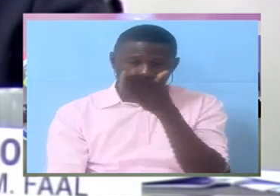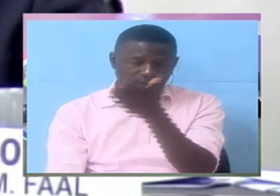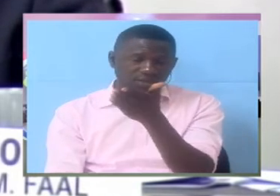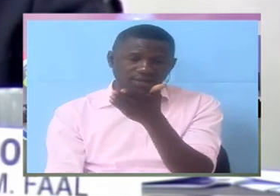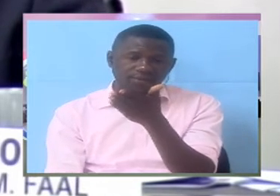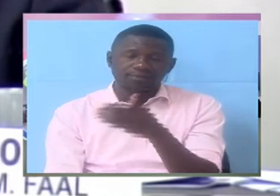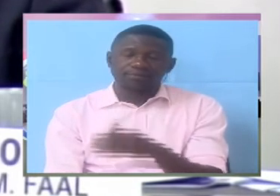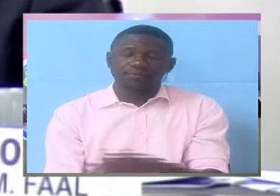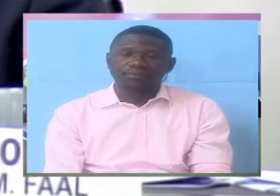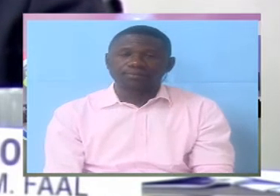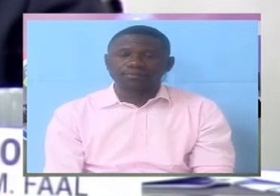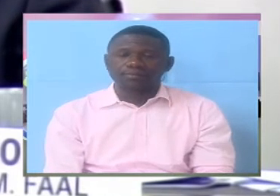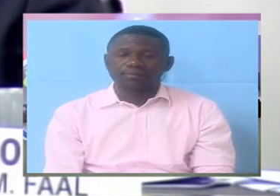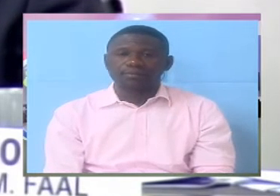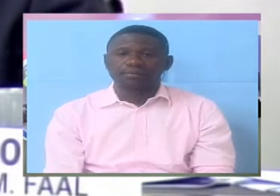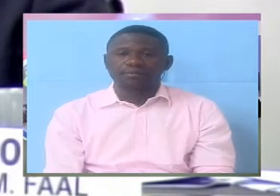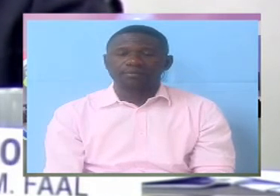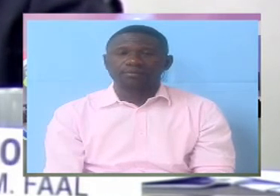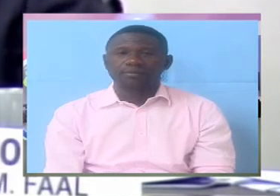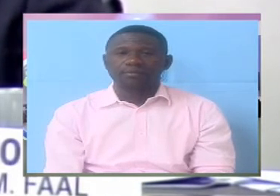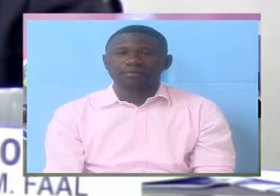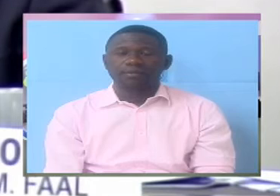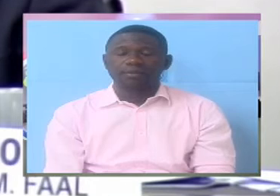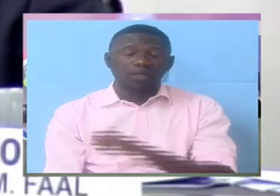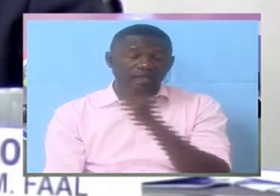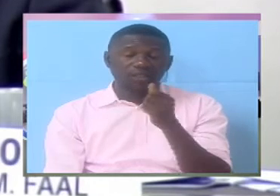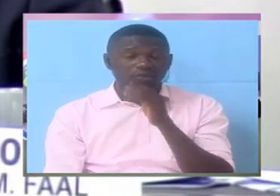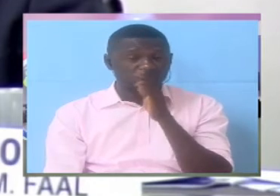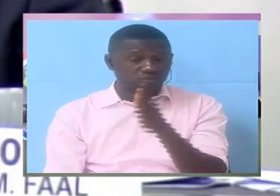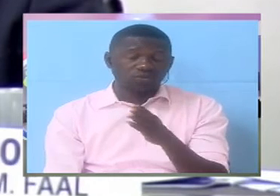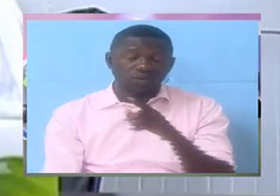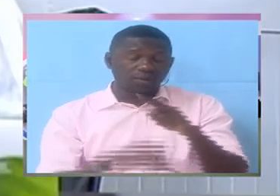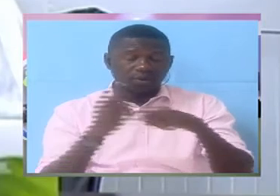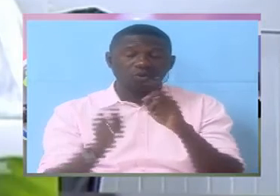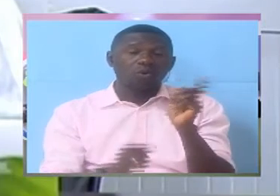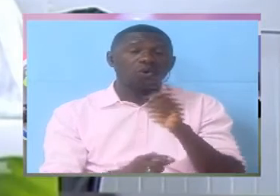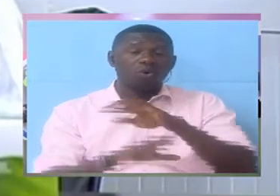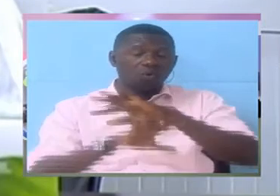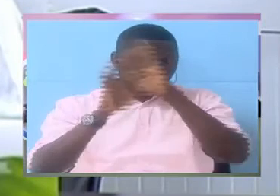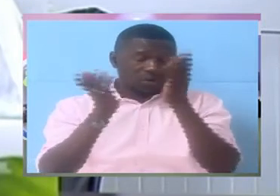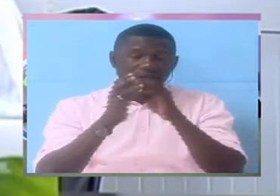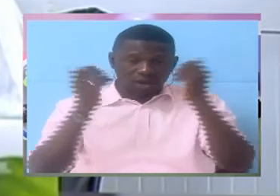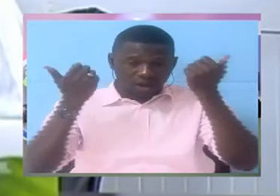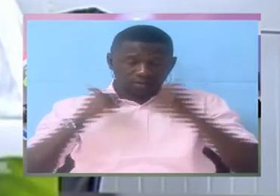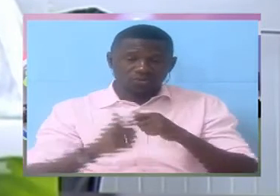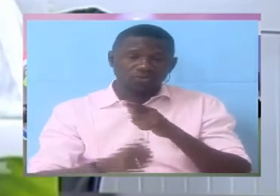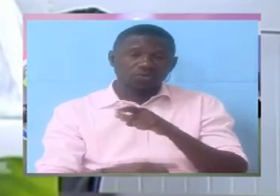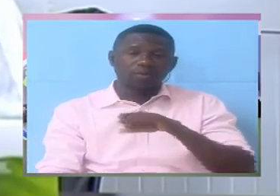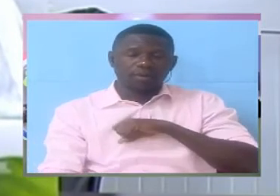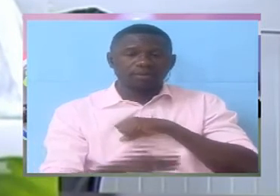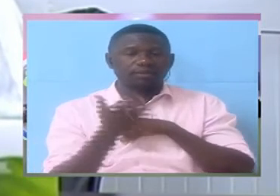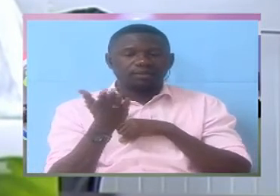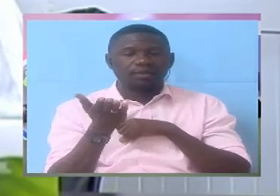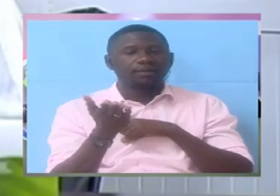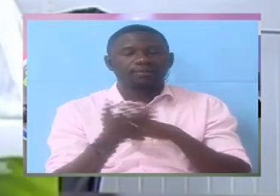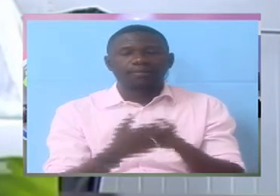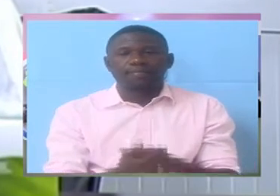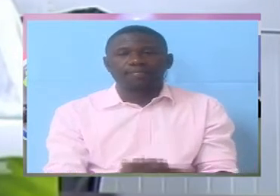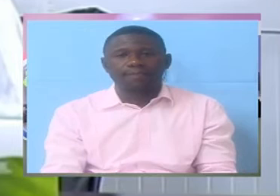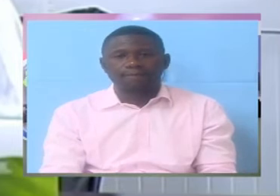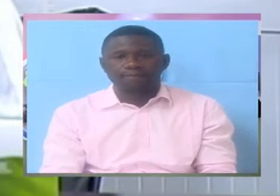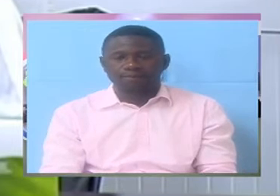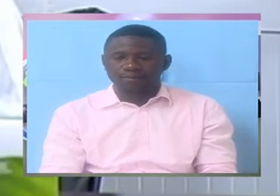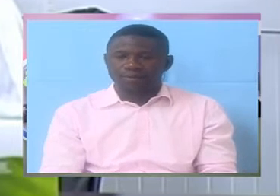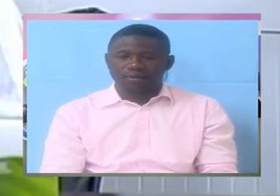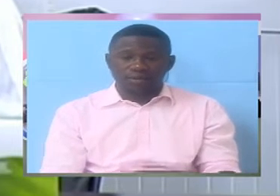de. And he is truthful about what was done to him. And menketala aitu nyale foto. Yeah, they